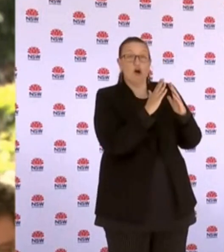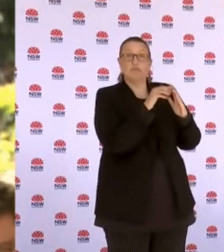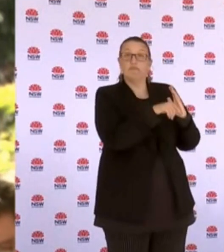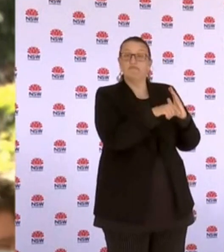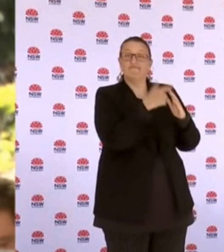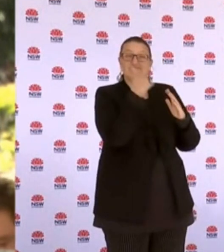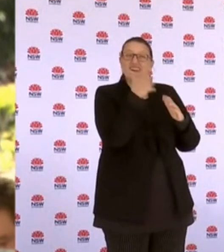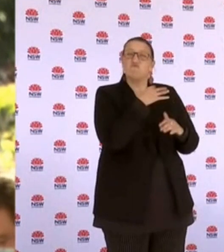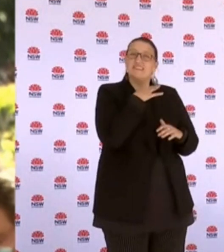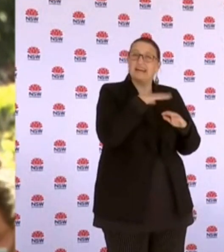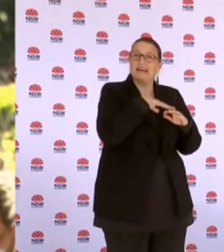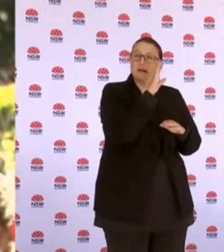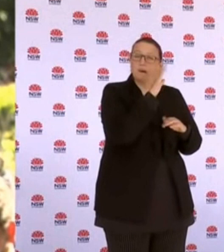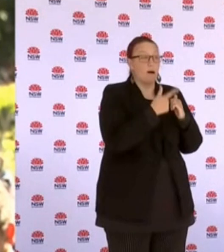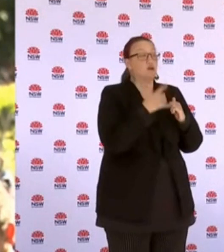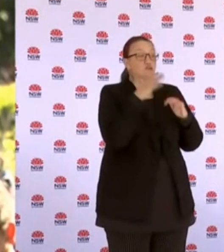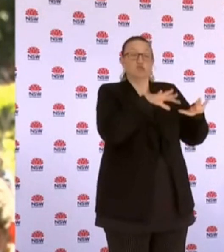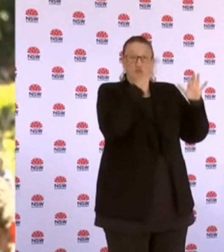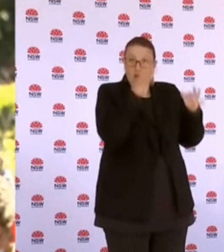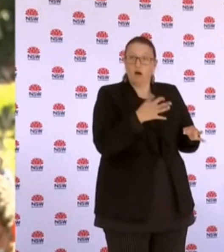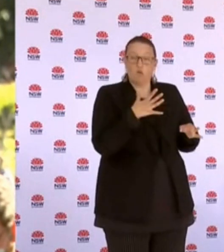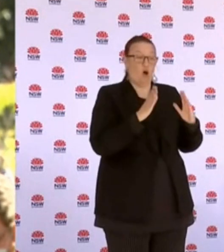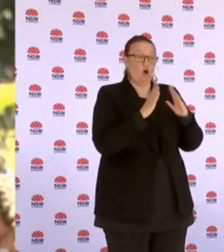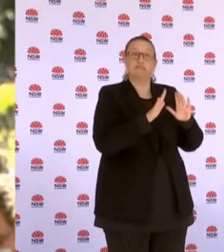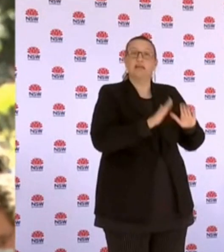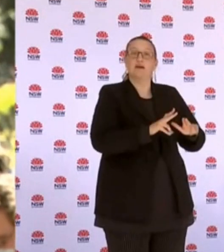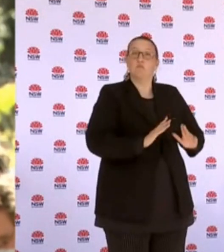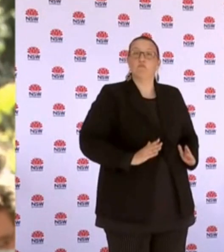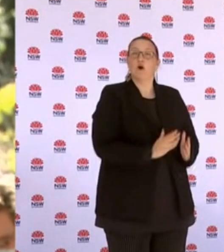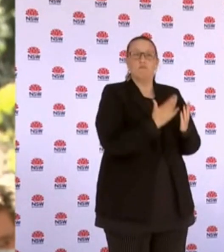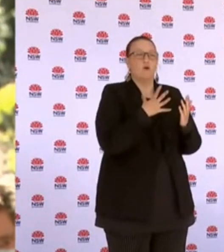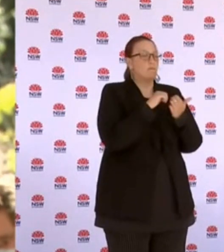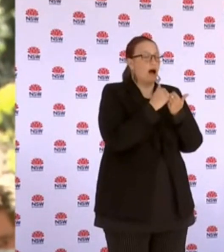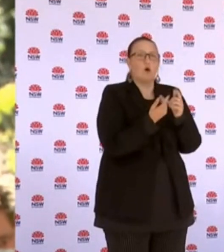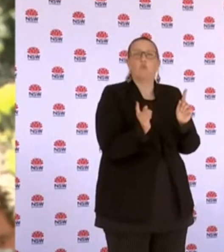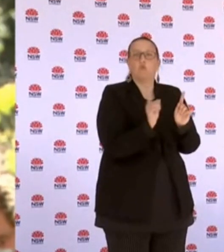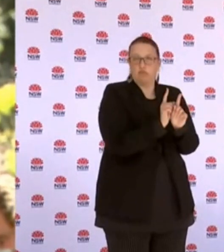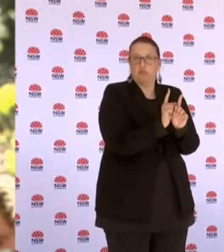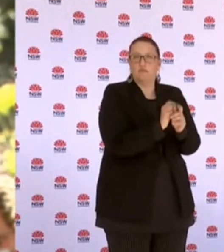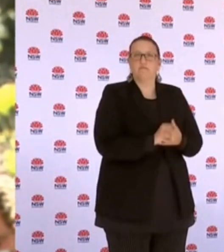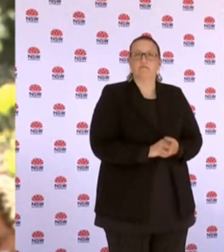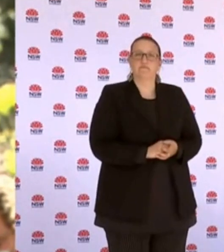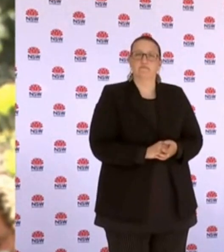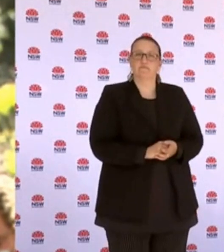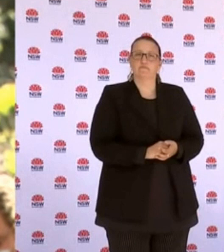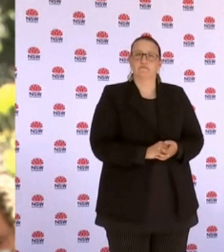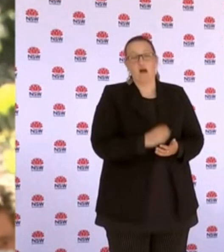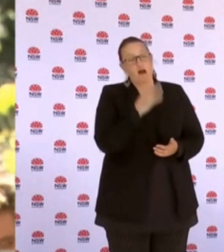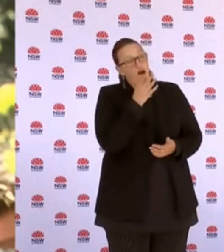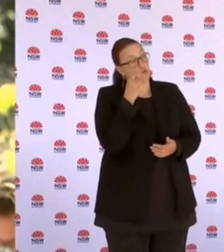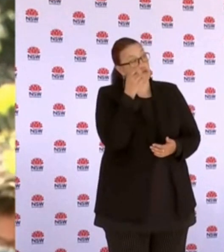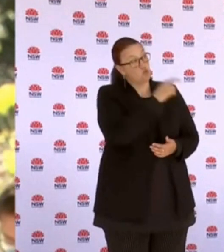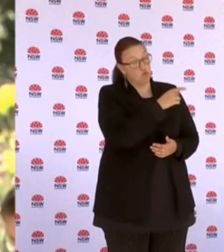time. Considering the risk that does come with that and considering the focus on postnatal depression, which was in the state's budget, will you consider